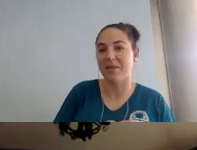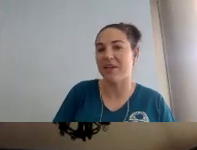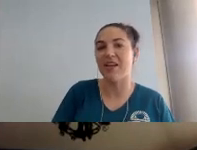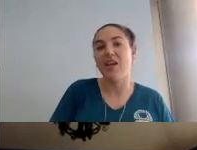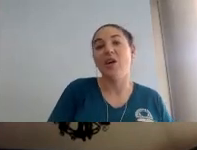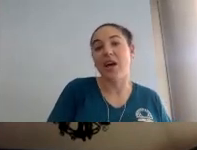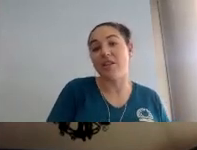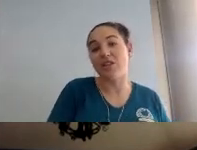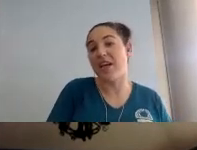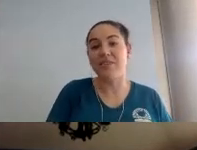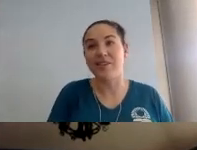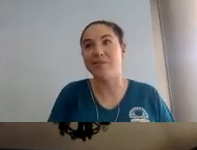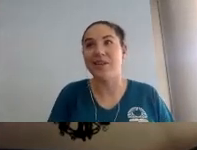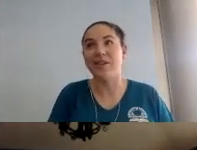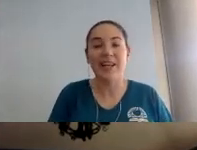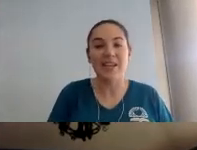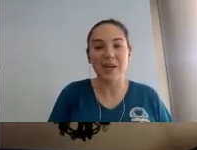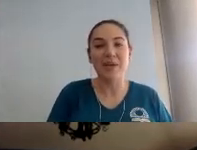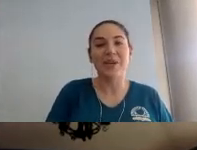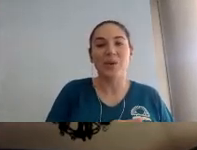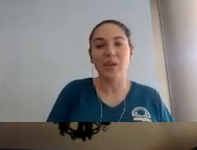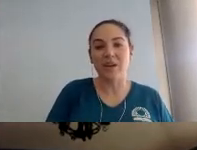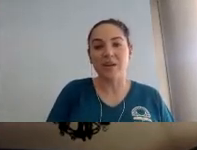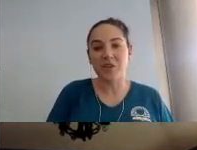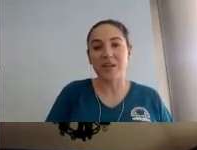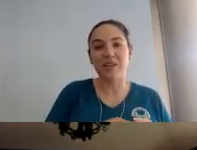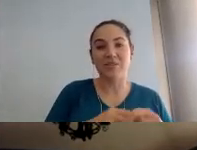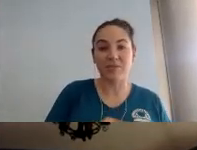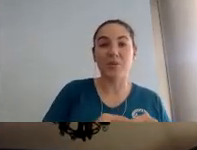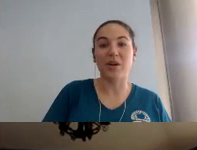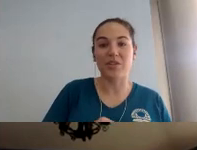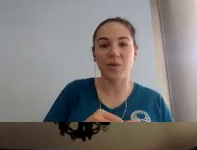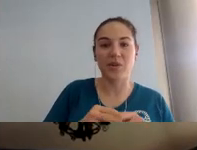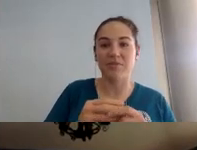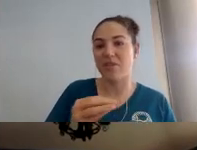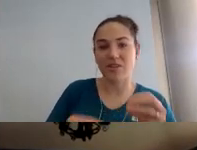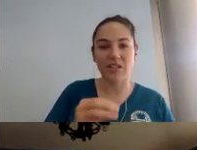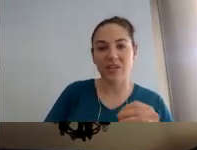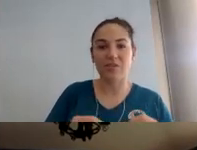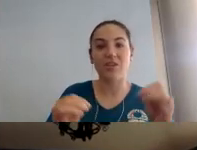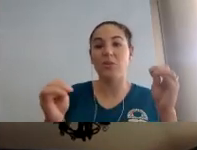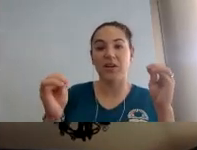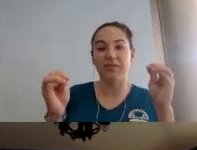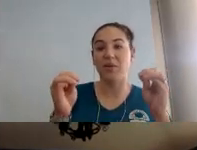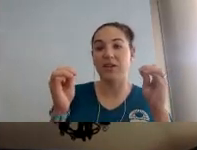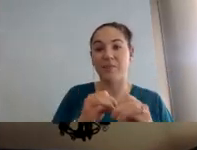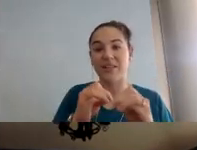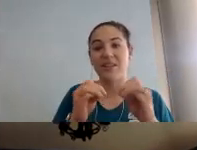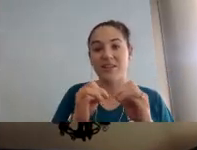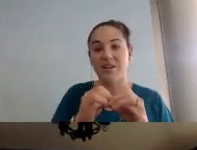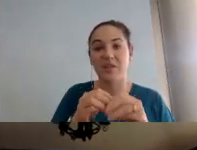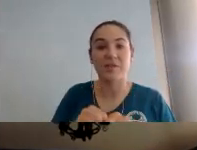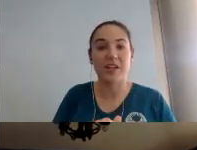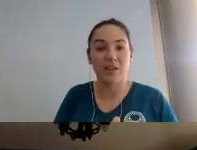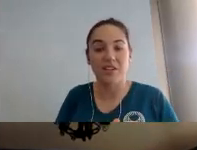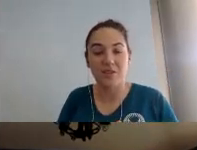That's coming. Just kind of a heads up. We are spending the first part of the school year, the first 30 days or so, we're going to focus on basics.